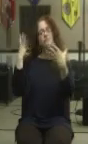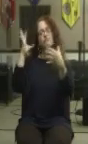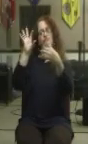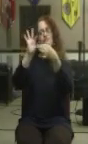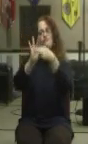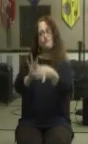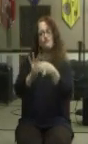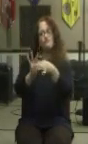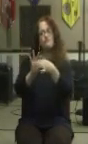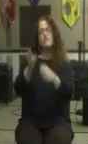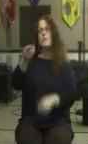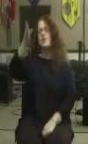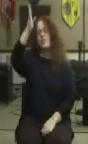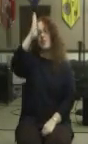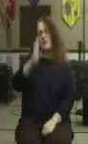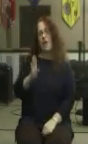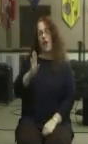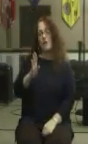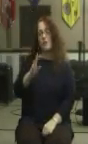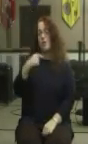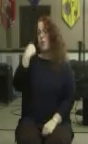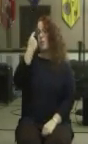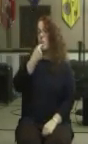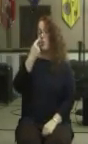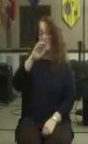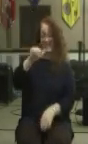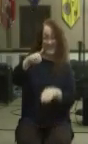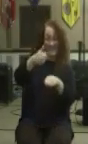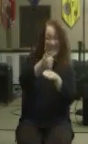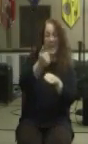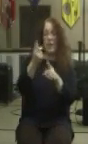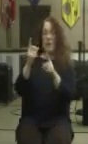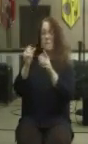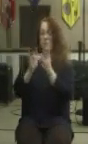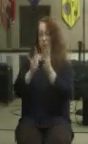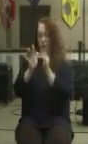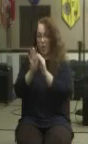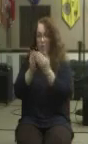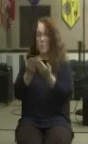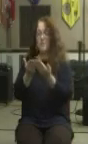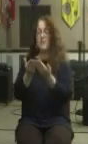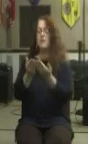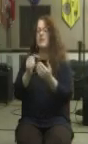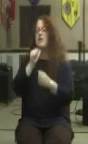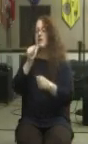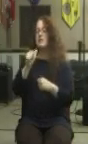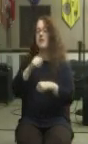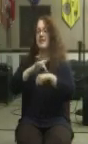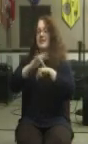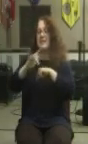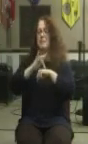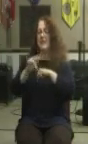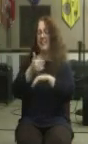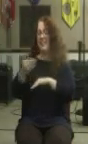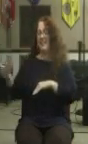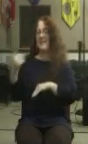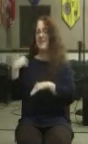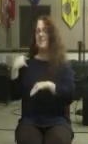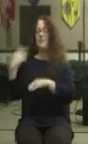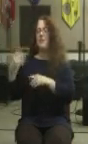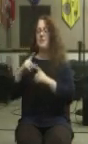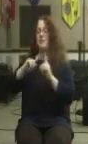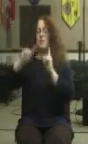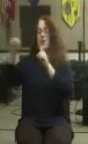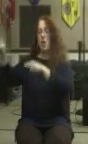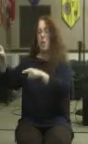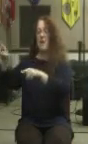But when you have a relationship with the God who said the word, then the word is no longer an empty